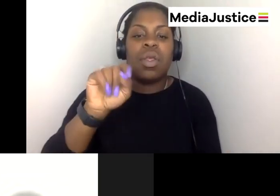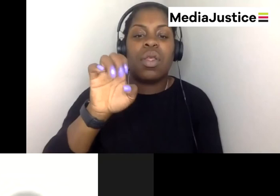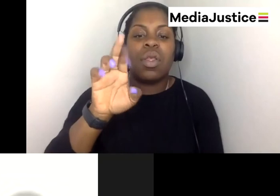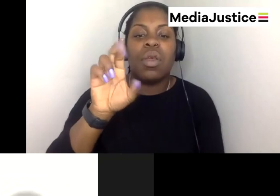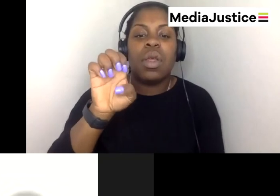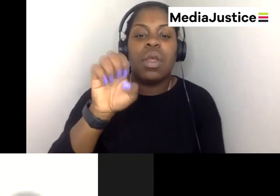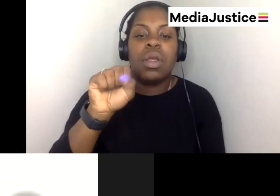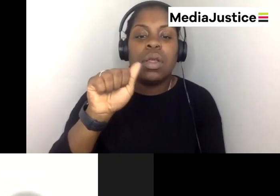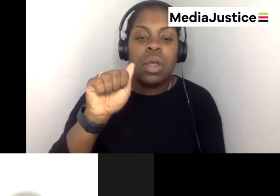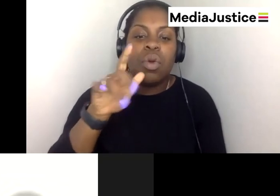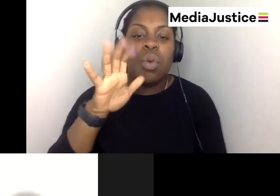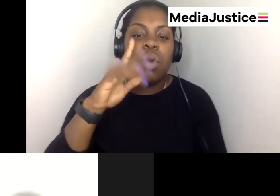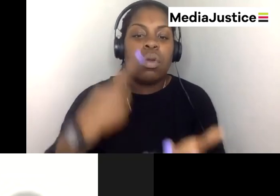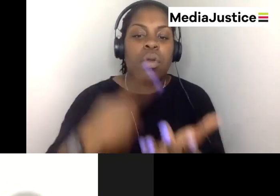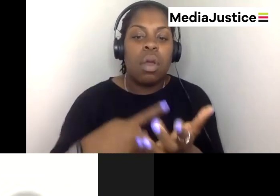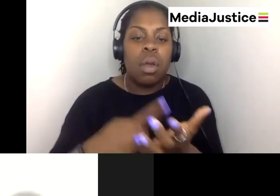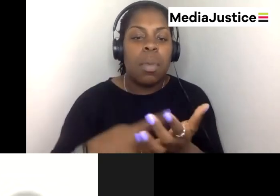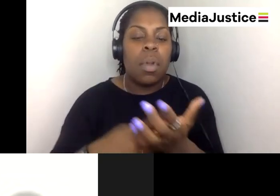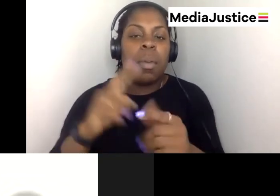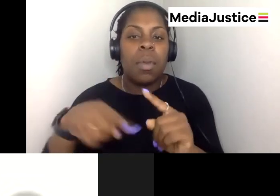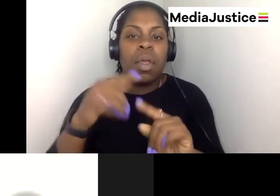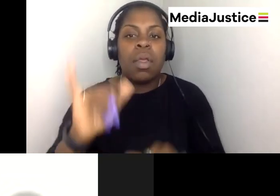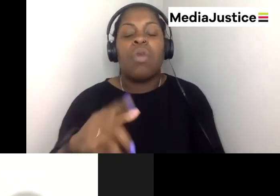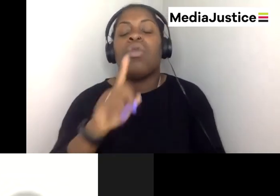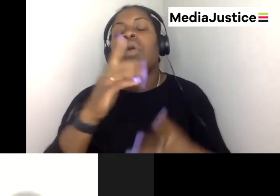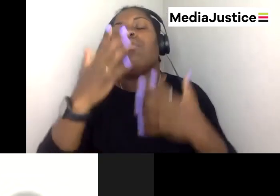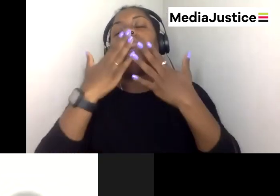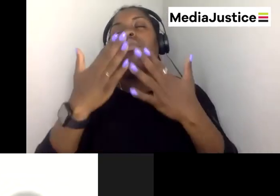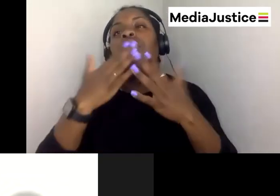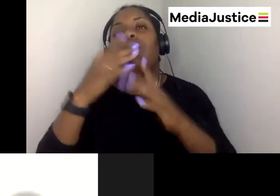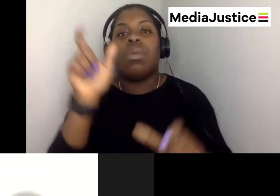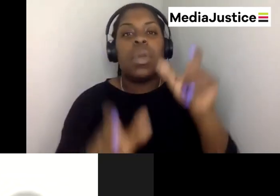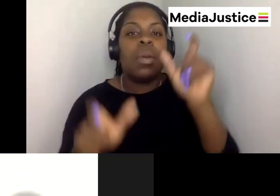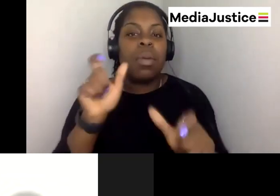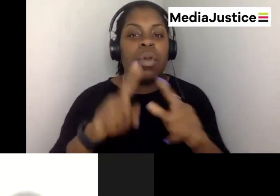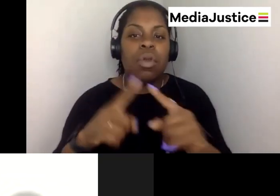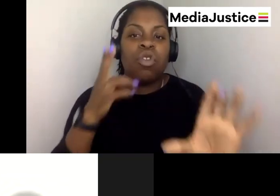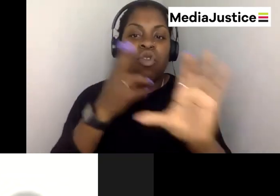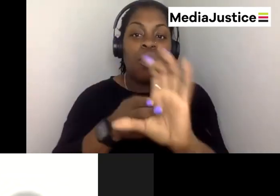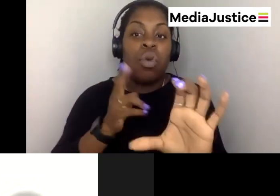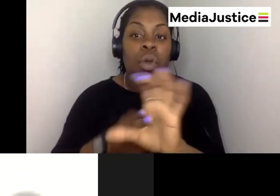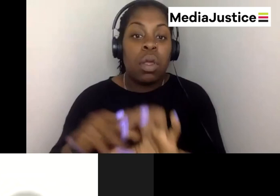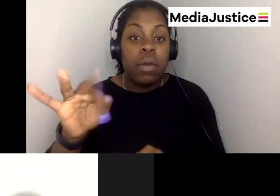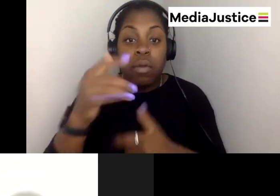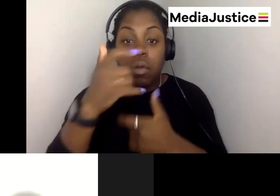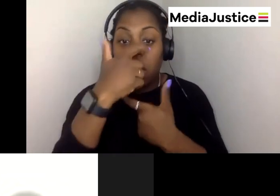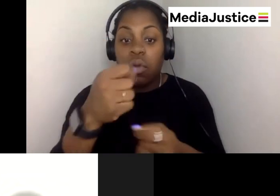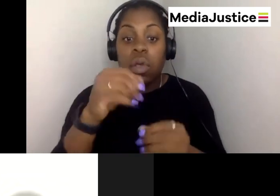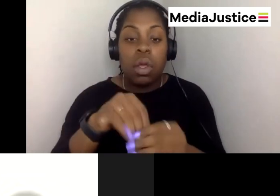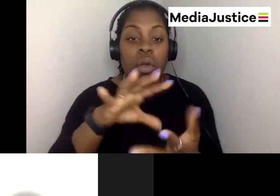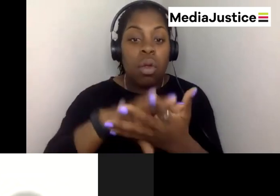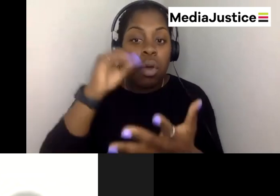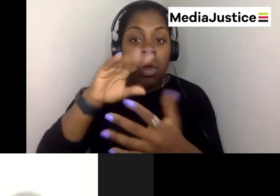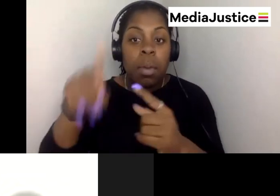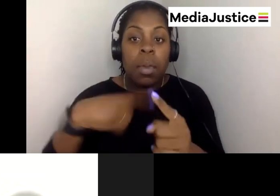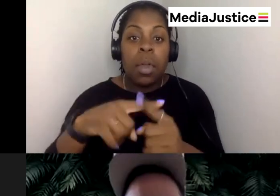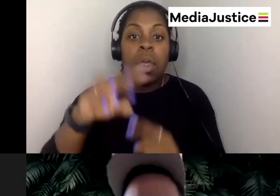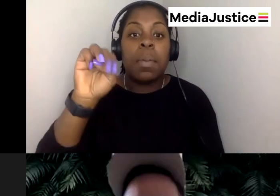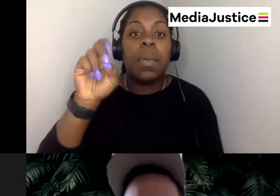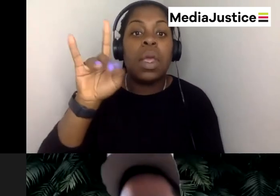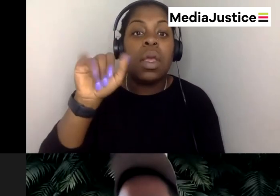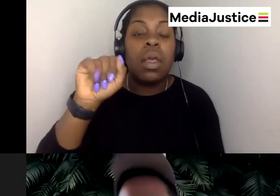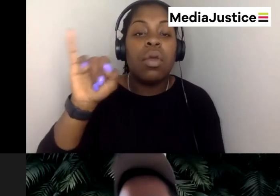off you go. All good. Yeah, thank you folks for joining. If you're interested in learning about our Media